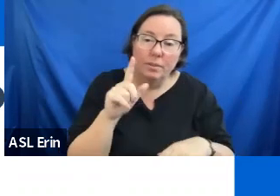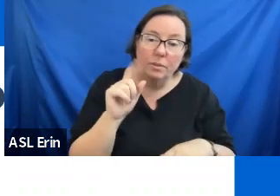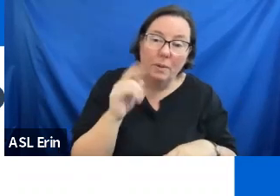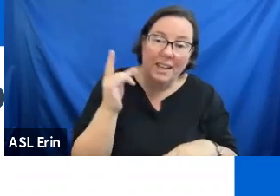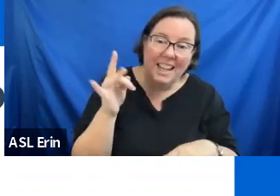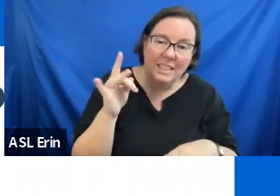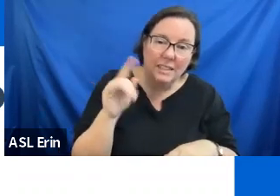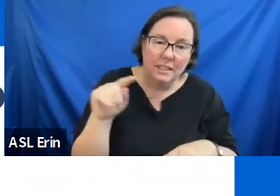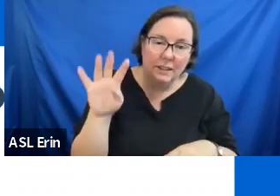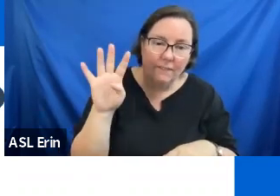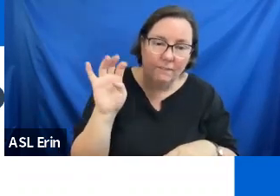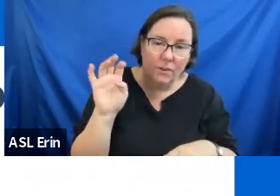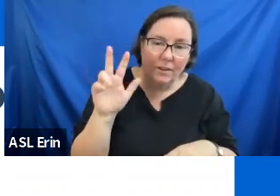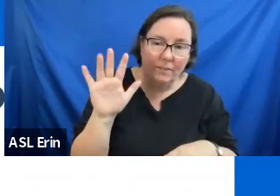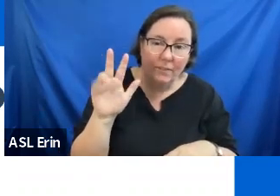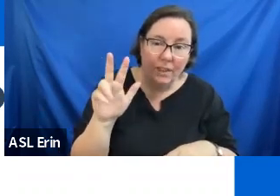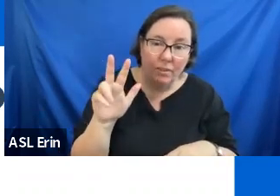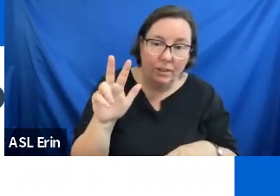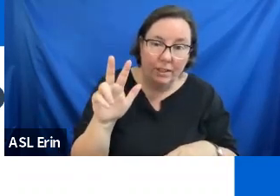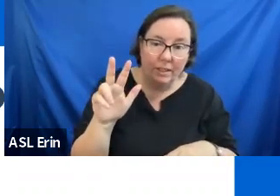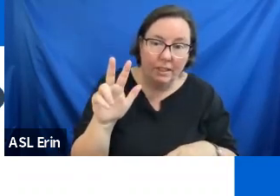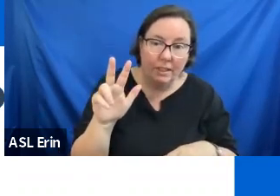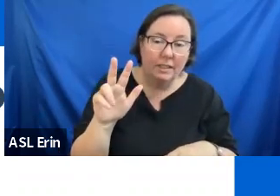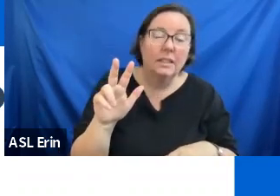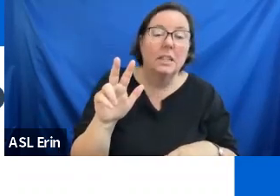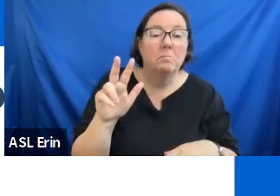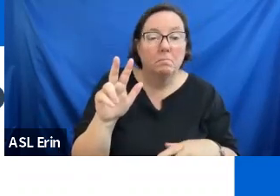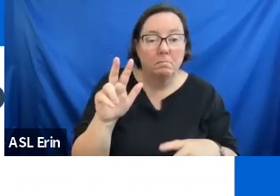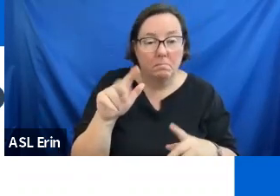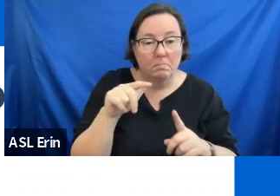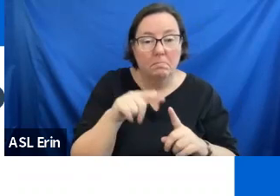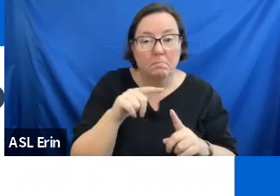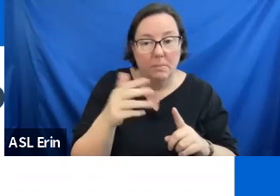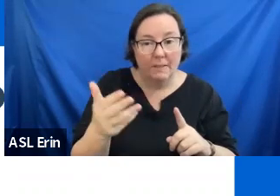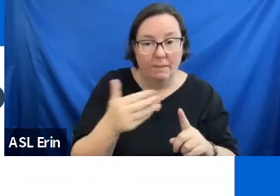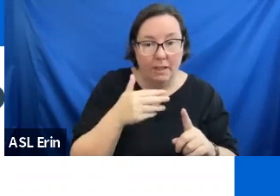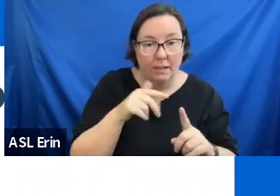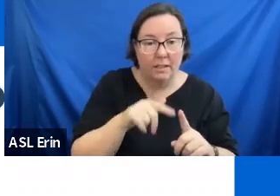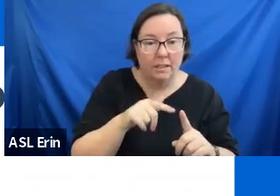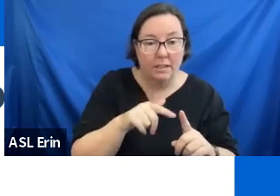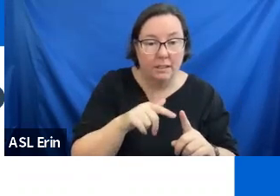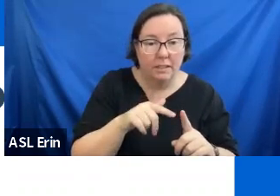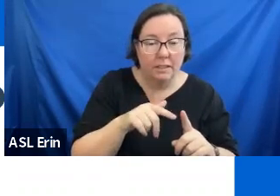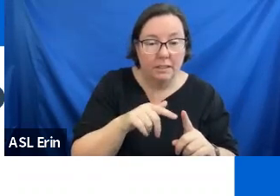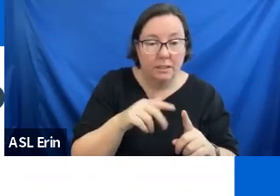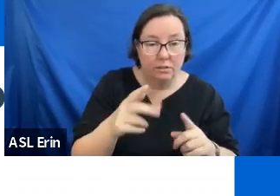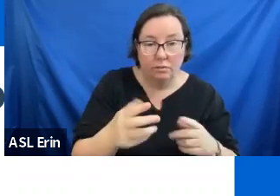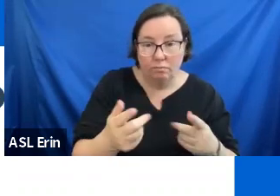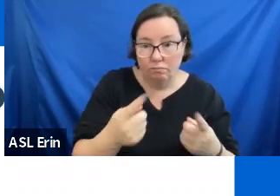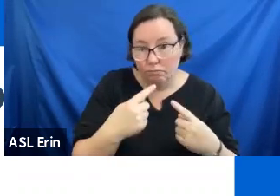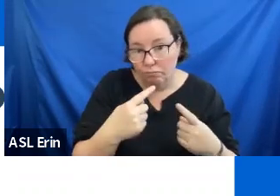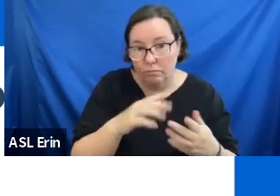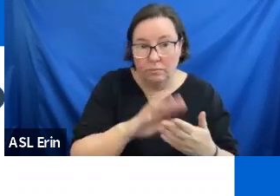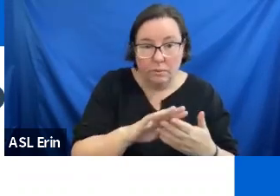2018-2019, 453 students were invited to attend an exam